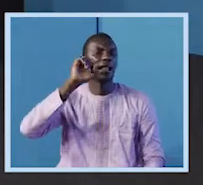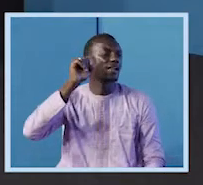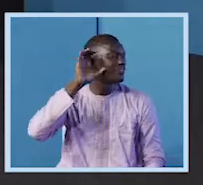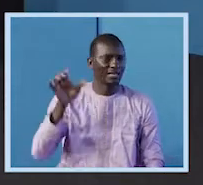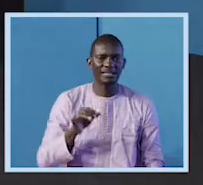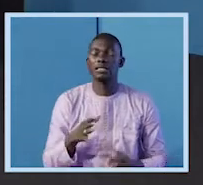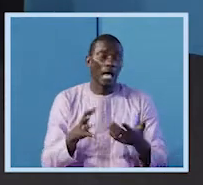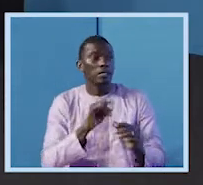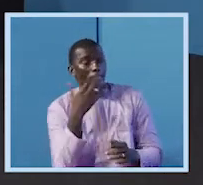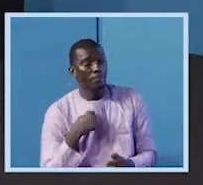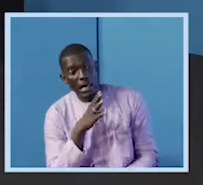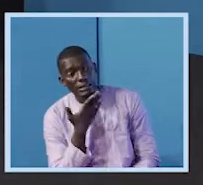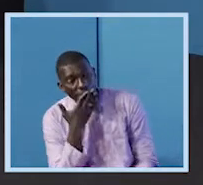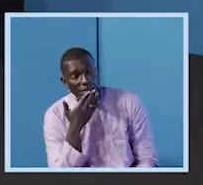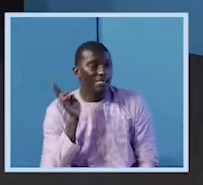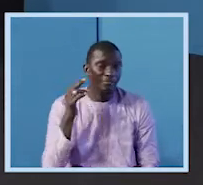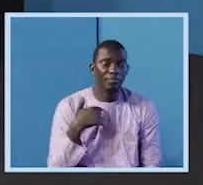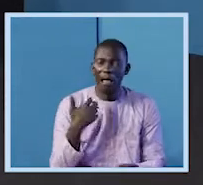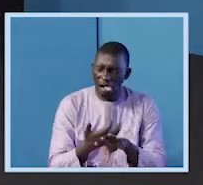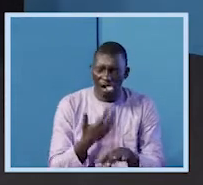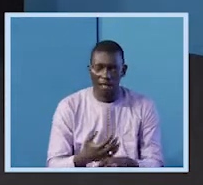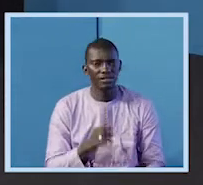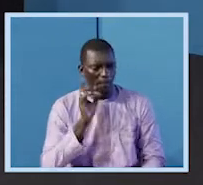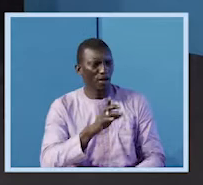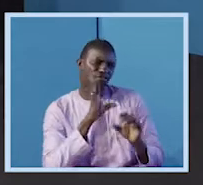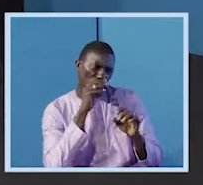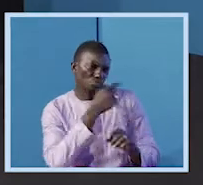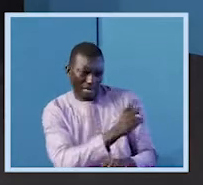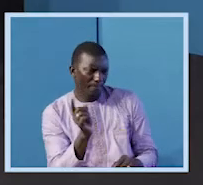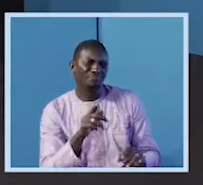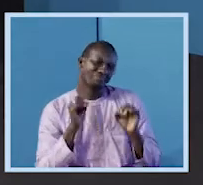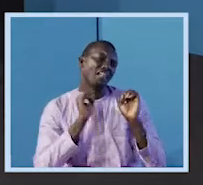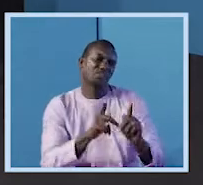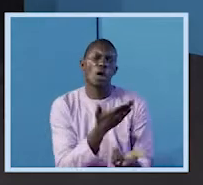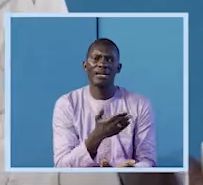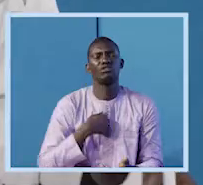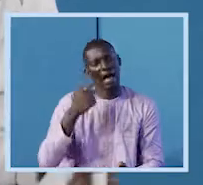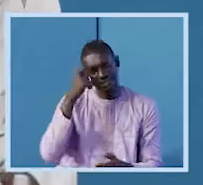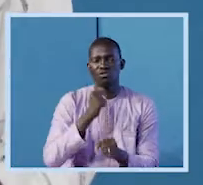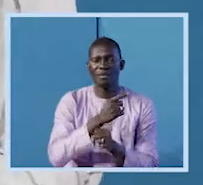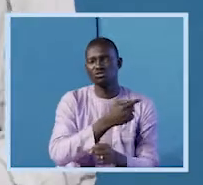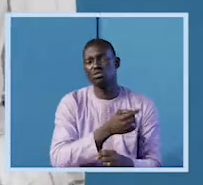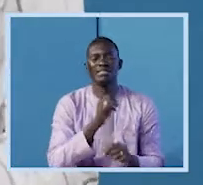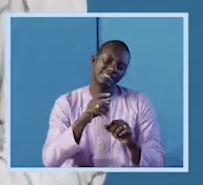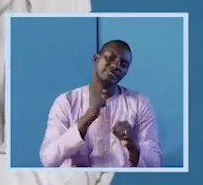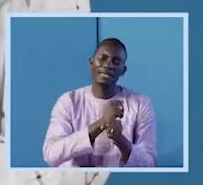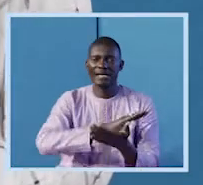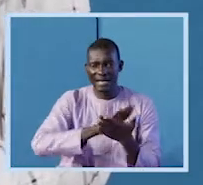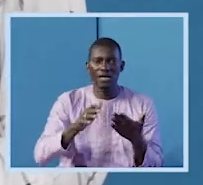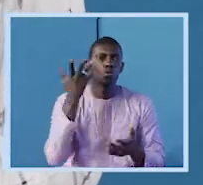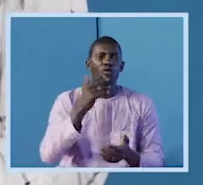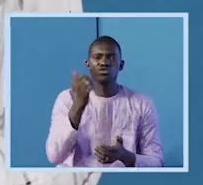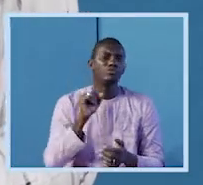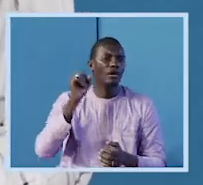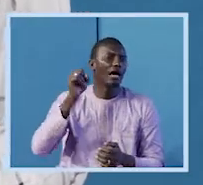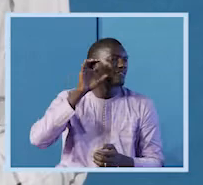hey, deaf the hash. Yeah. But if you talk to them, they're like, it's okay. Yeah. So I think it's good that you made this Yeah. clear. Yeah. So when it comes to hard of hearing,